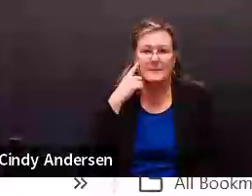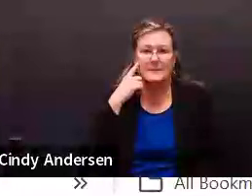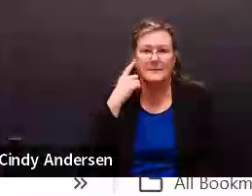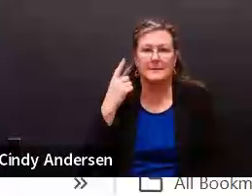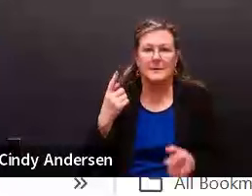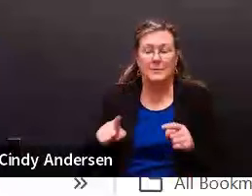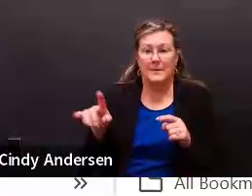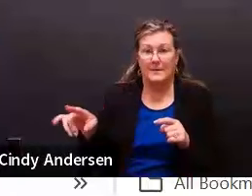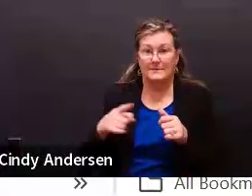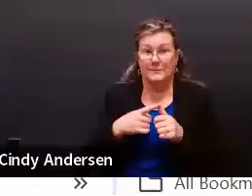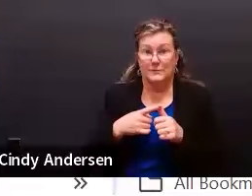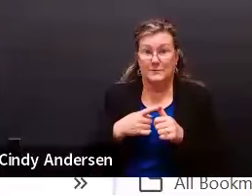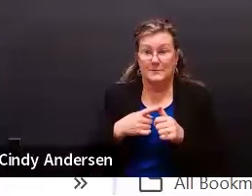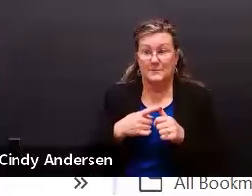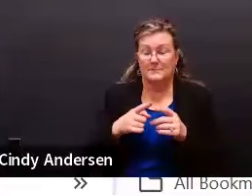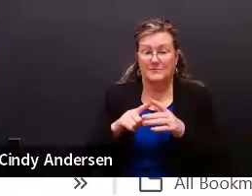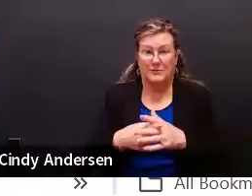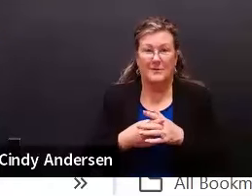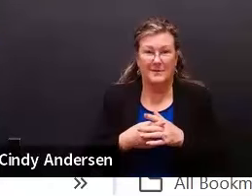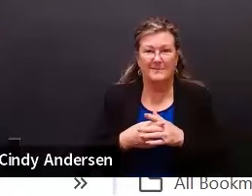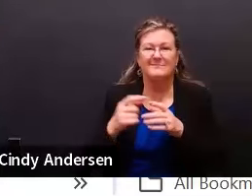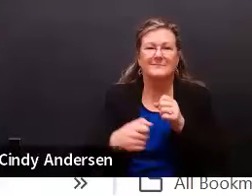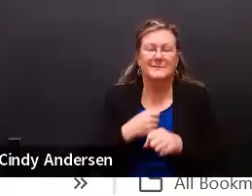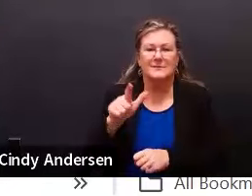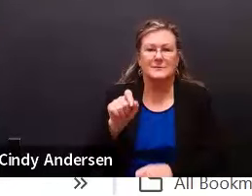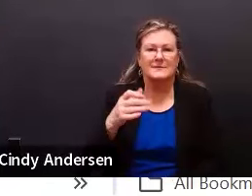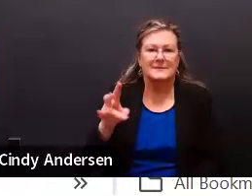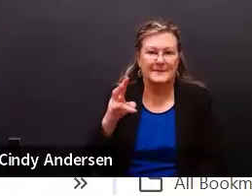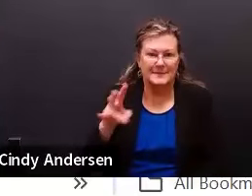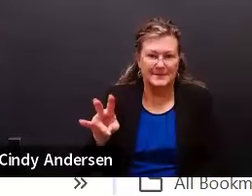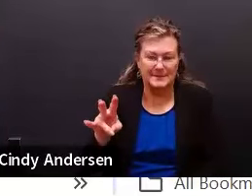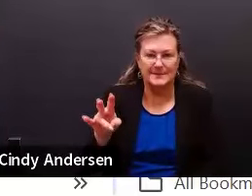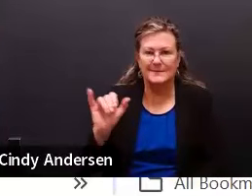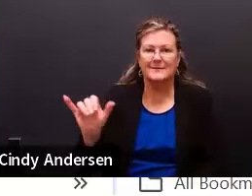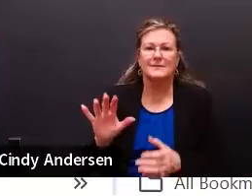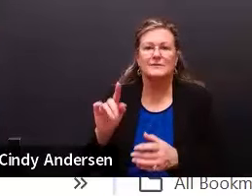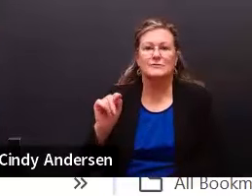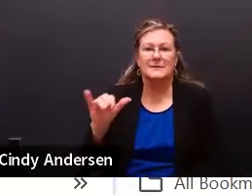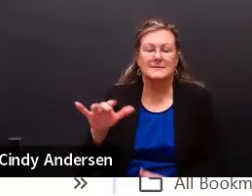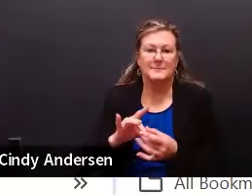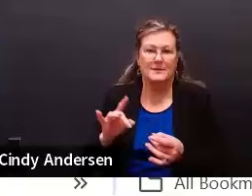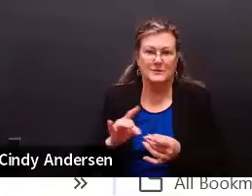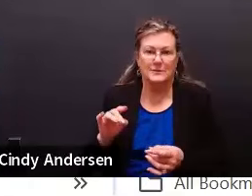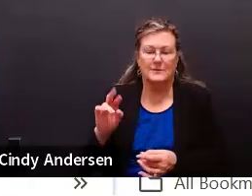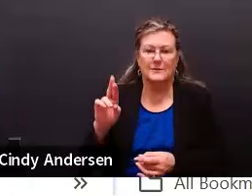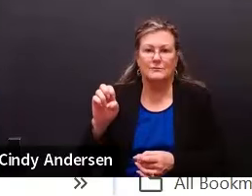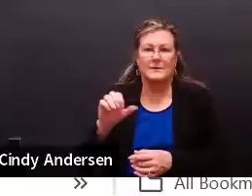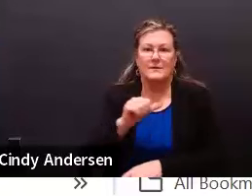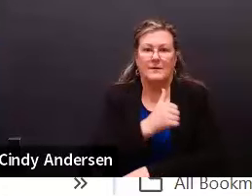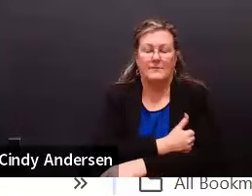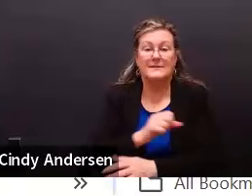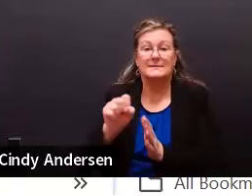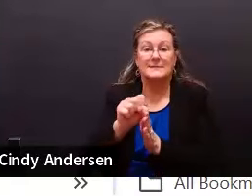when this first came around, and this was in 2017, where ESSA, like Tracy mentioned, was reauthorized, and states had